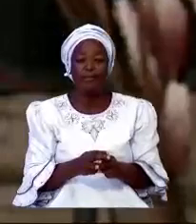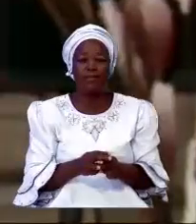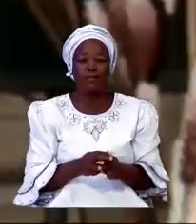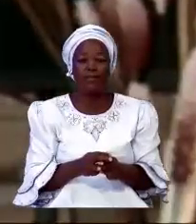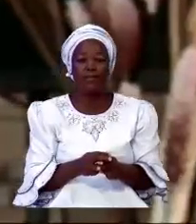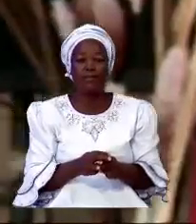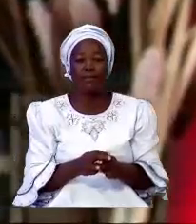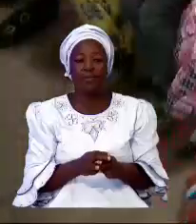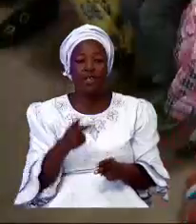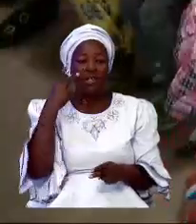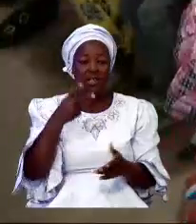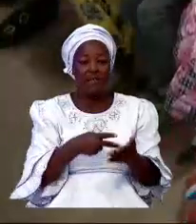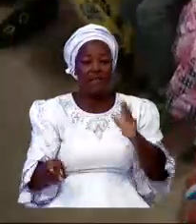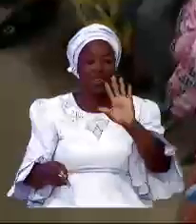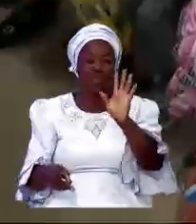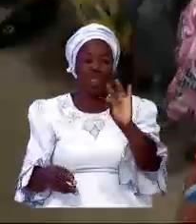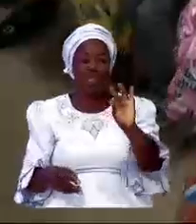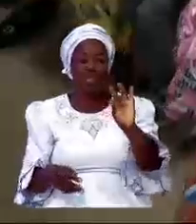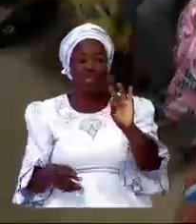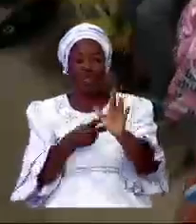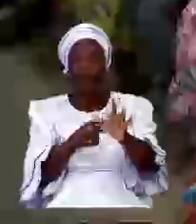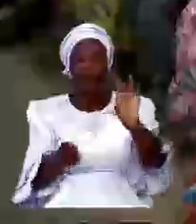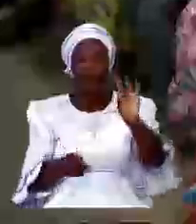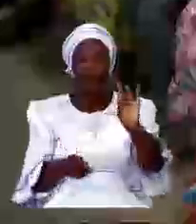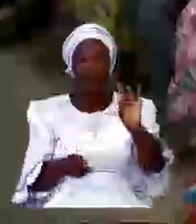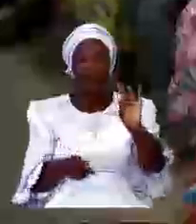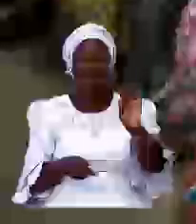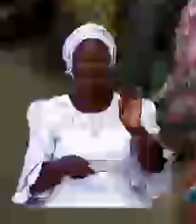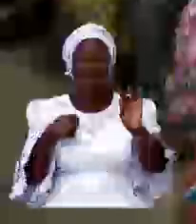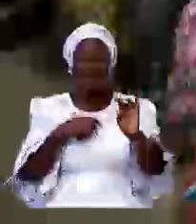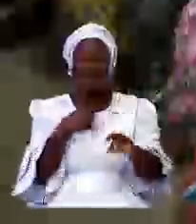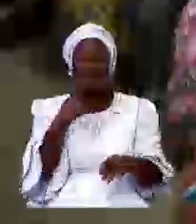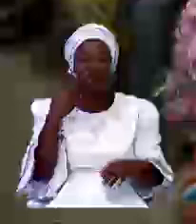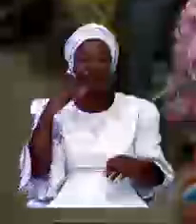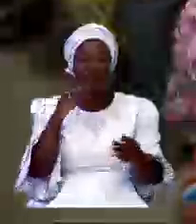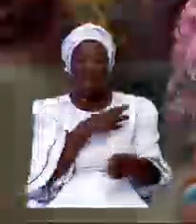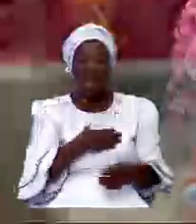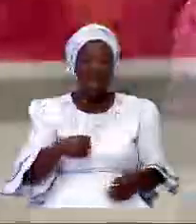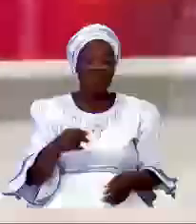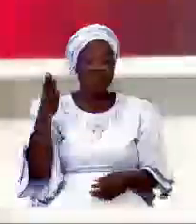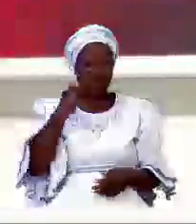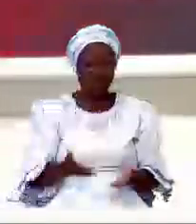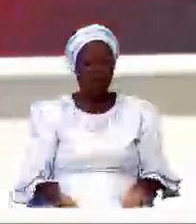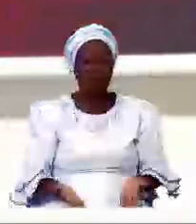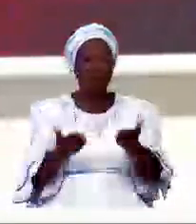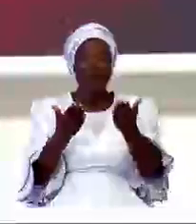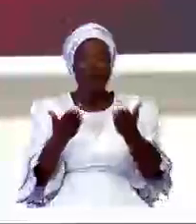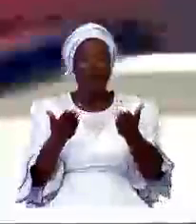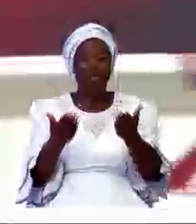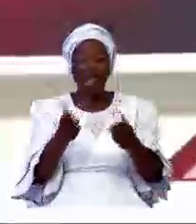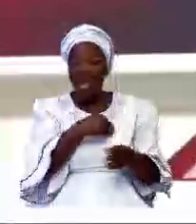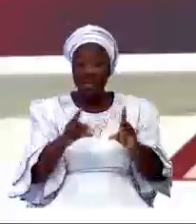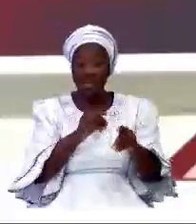liars in Jesus' name. Look at verse 8. In verse 8, we're